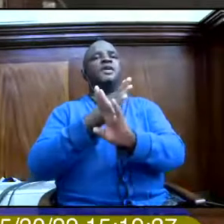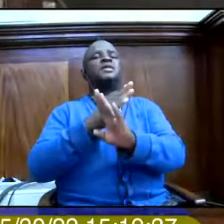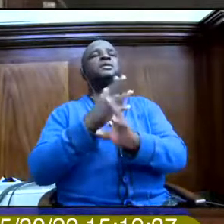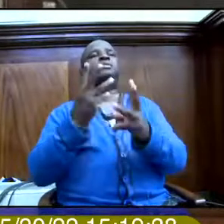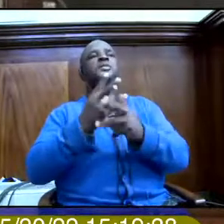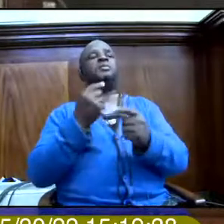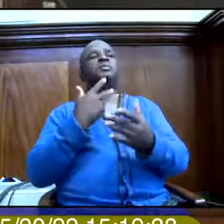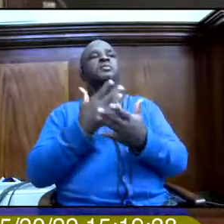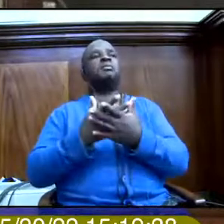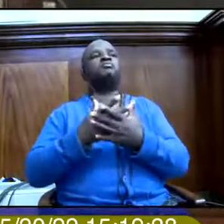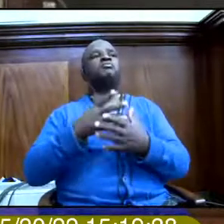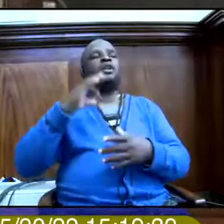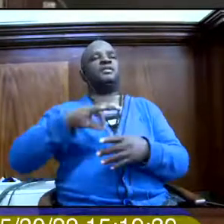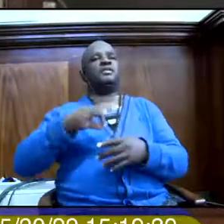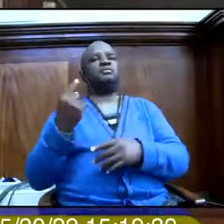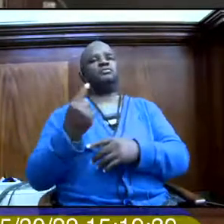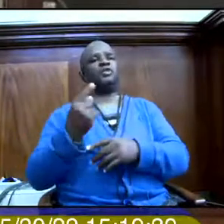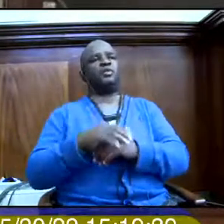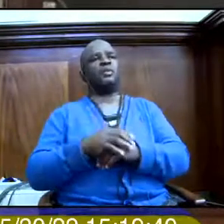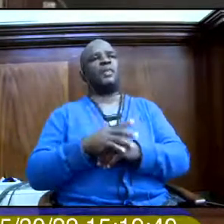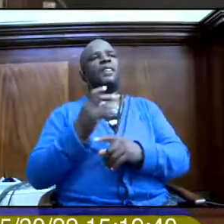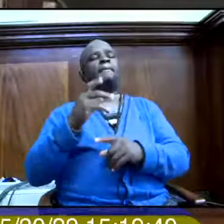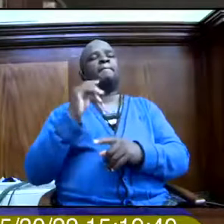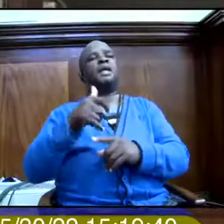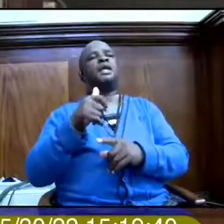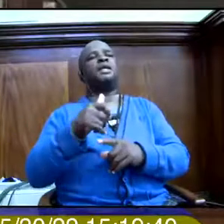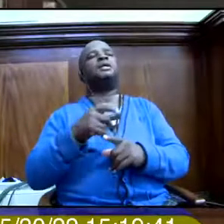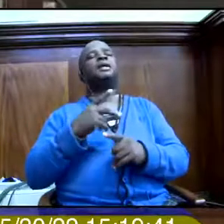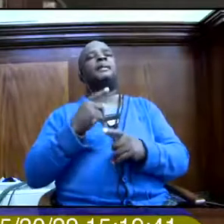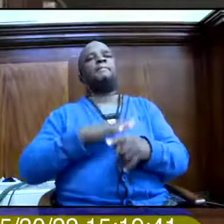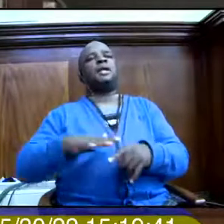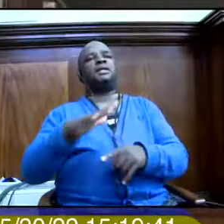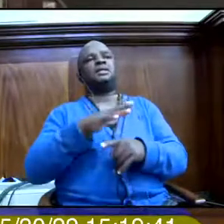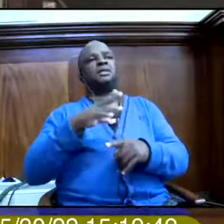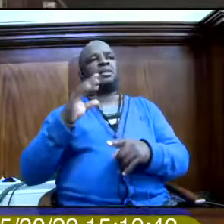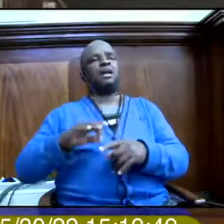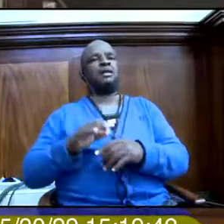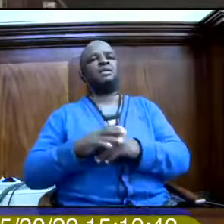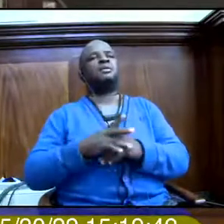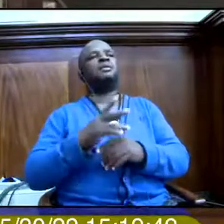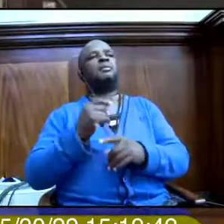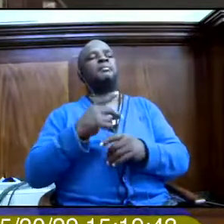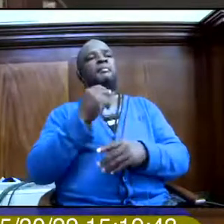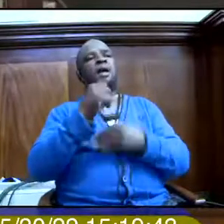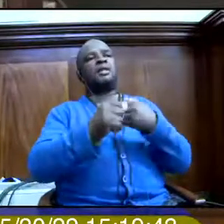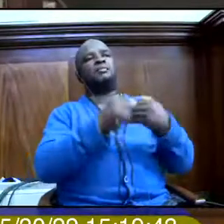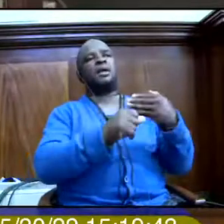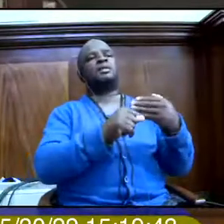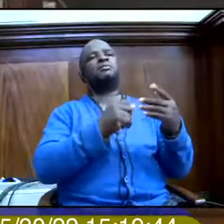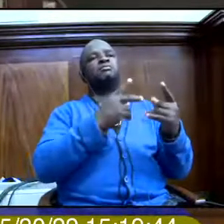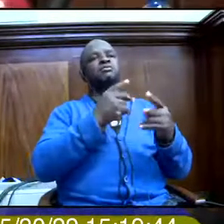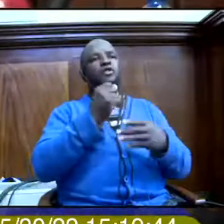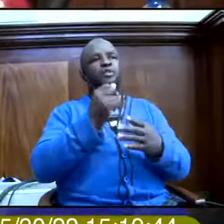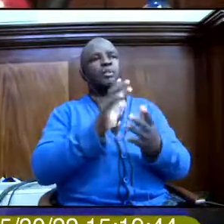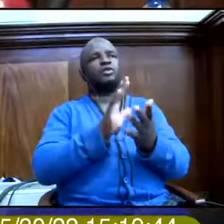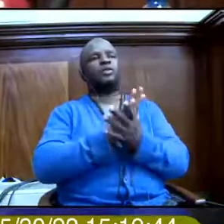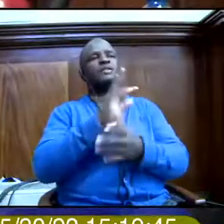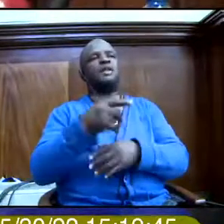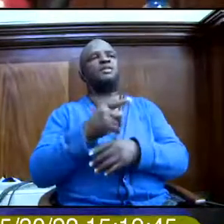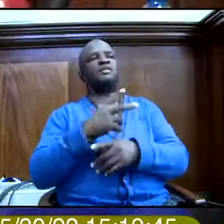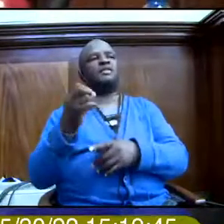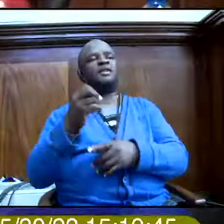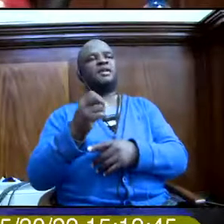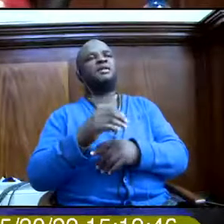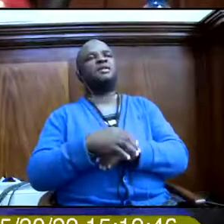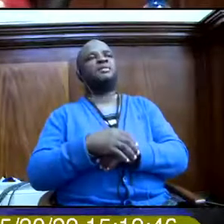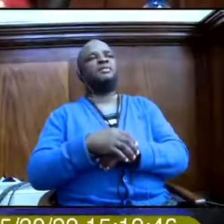flights pay a living wage a monthly minimum wage at least to be 12 500